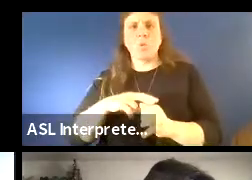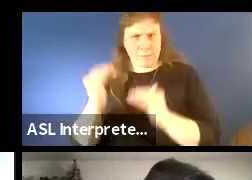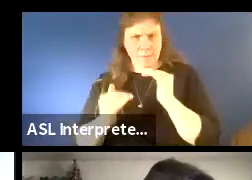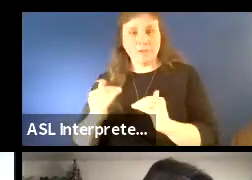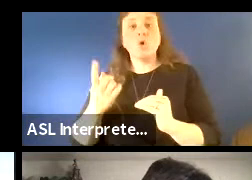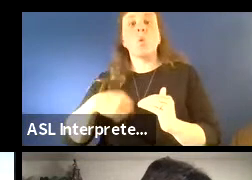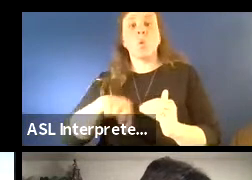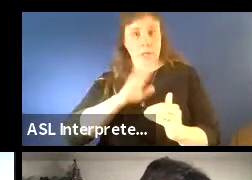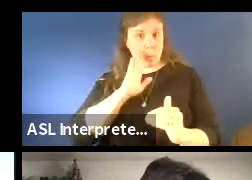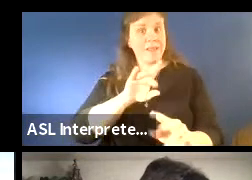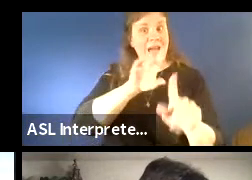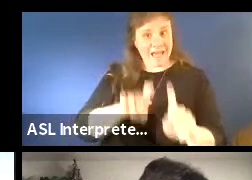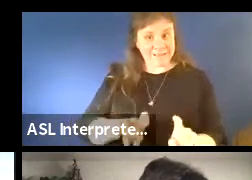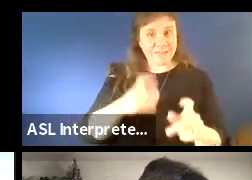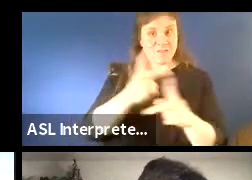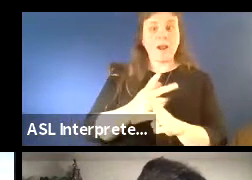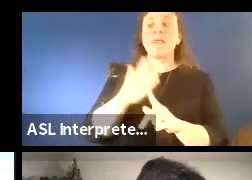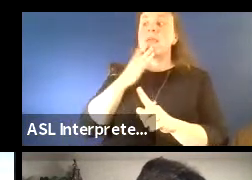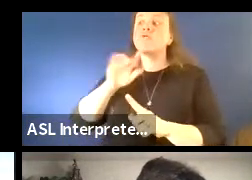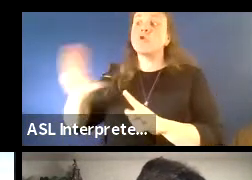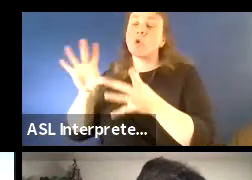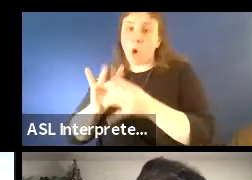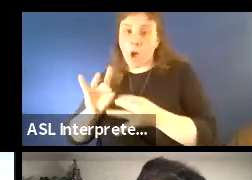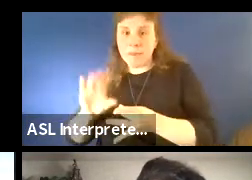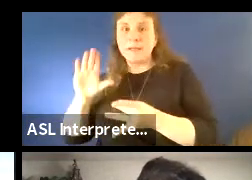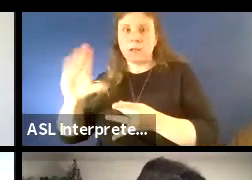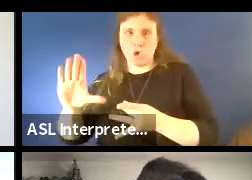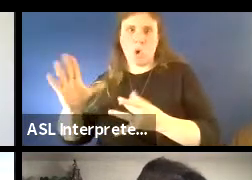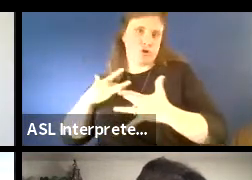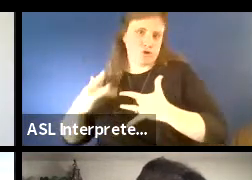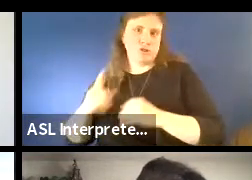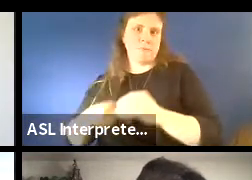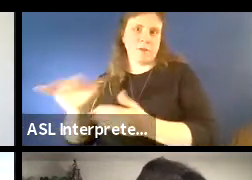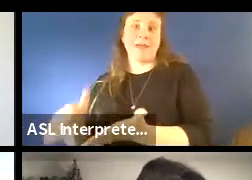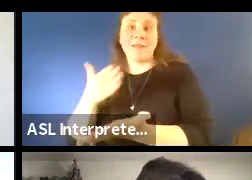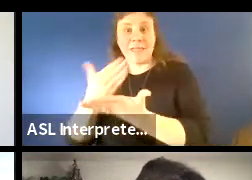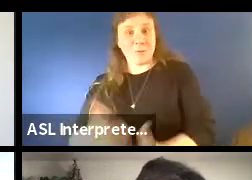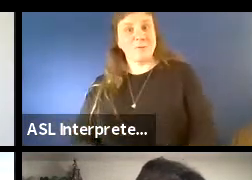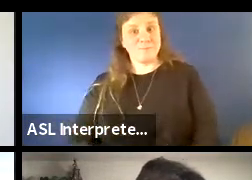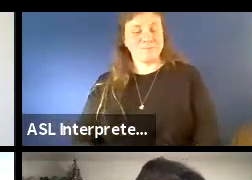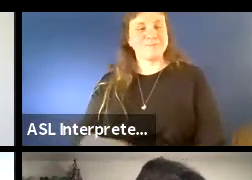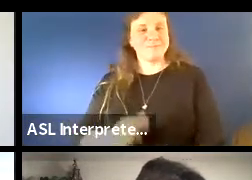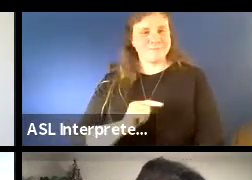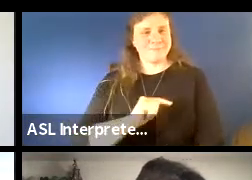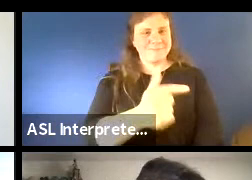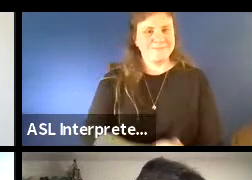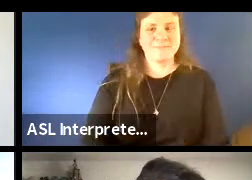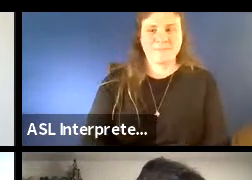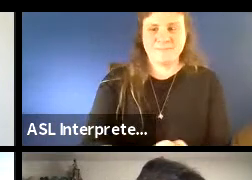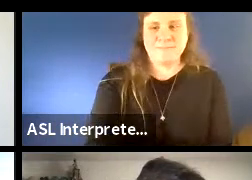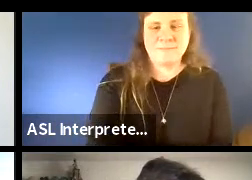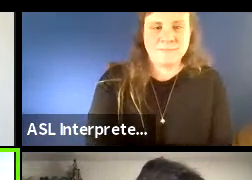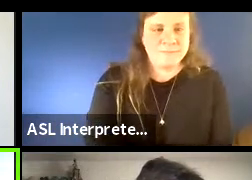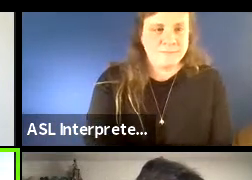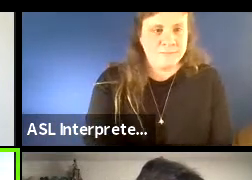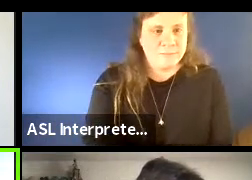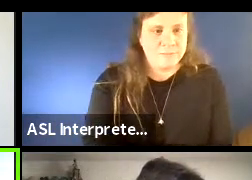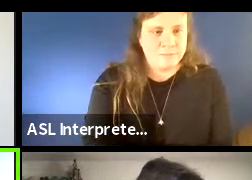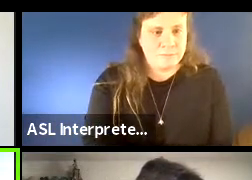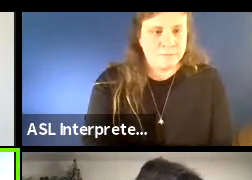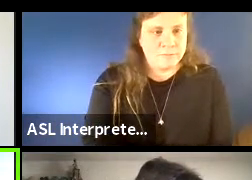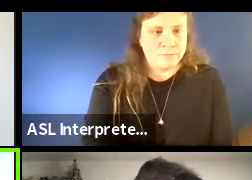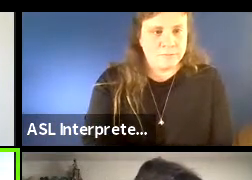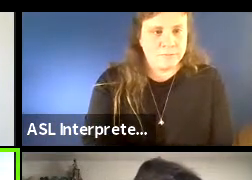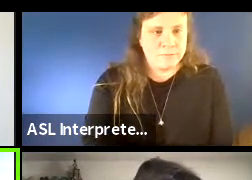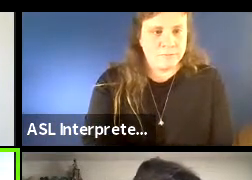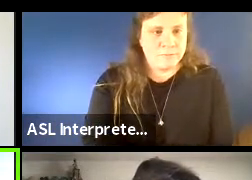appreciate your comment and your thoughtfulness about it. Thank you. Thanks, Amanda. Deborah. Yeah, so Deborah Shade from